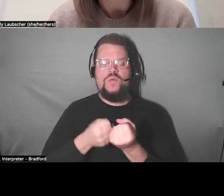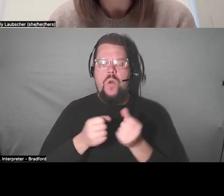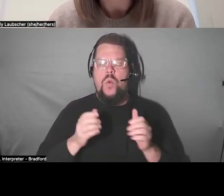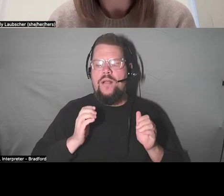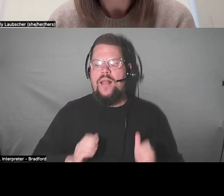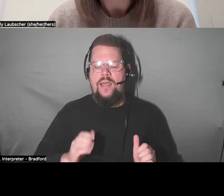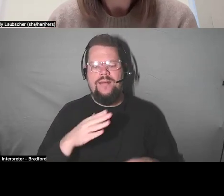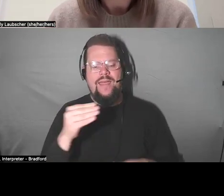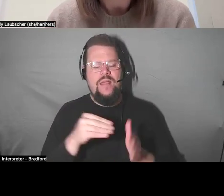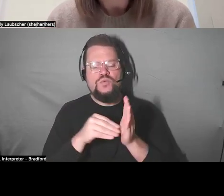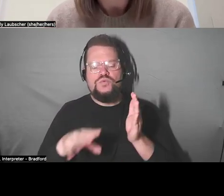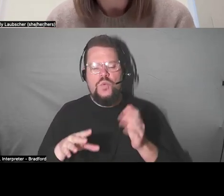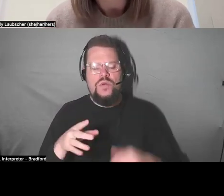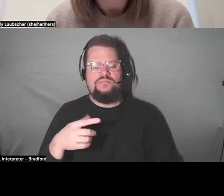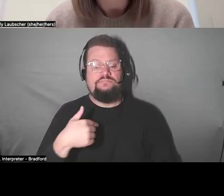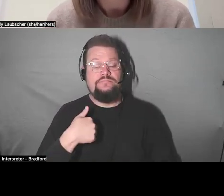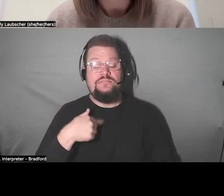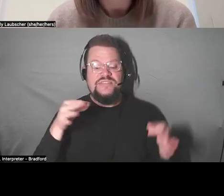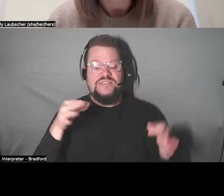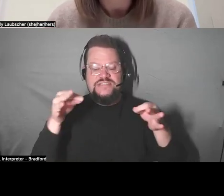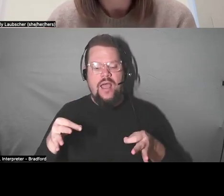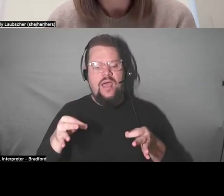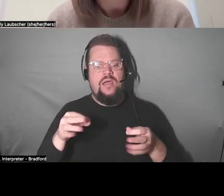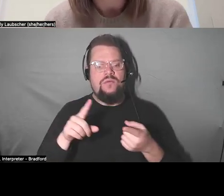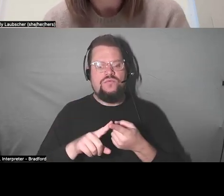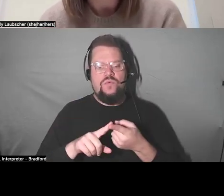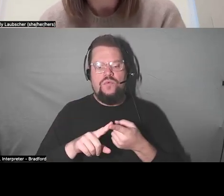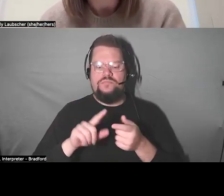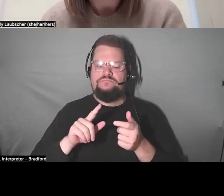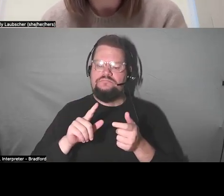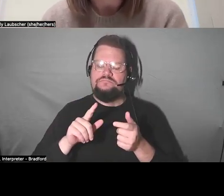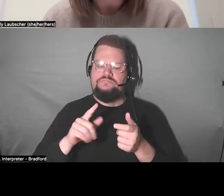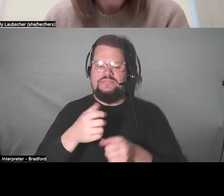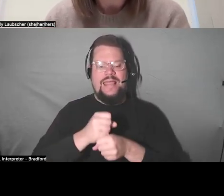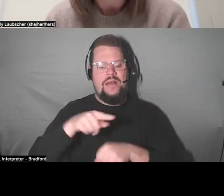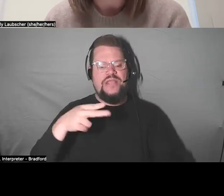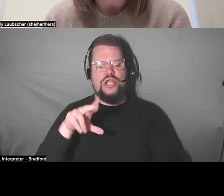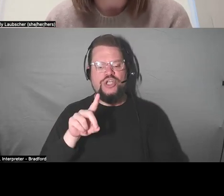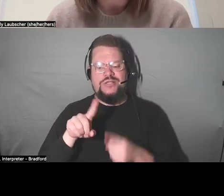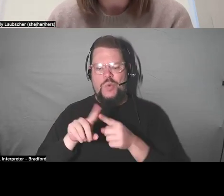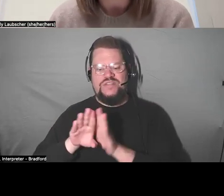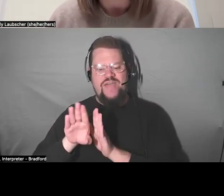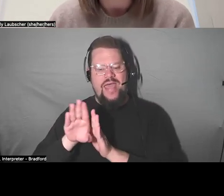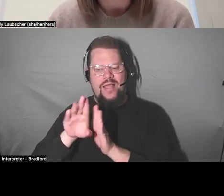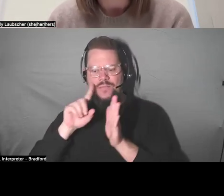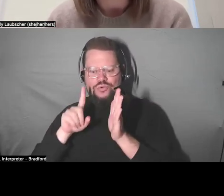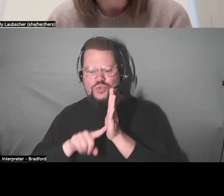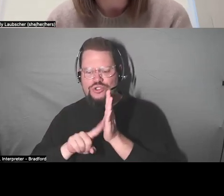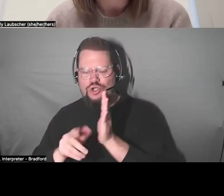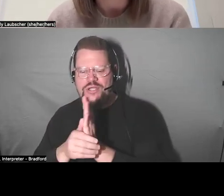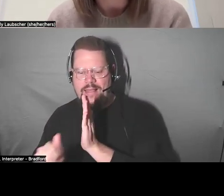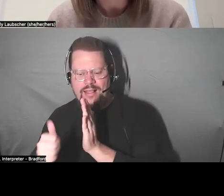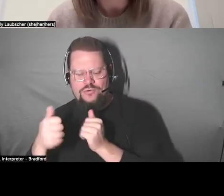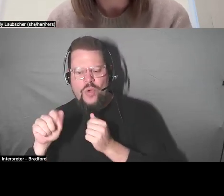and my students. So I decided to pursue a PhD so that I could develop my skills as a researcher and try to tackle some of